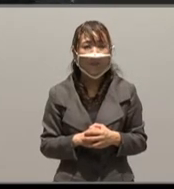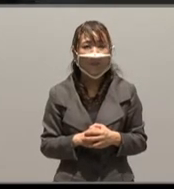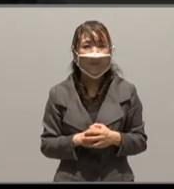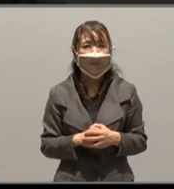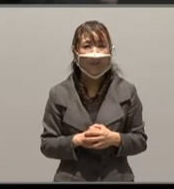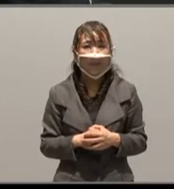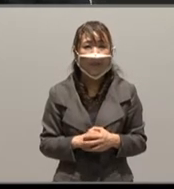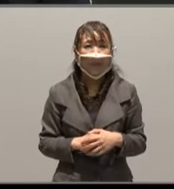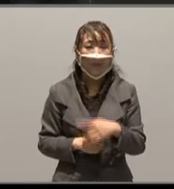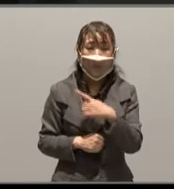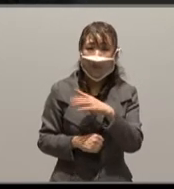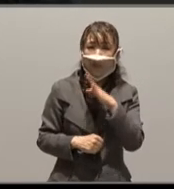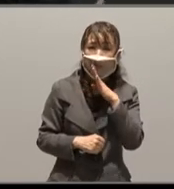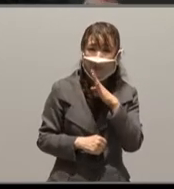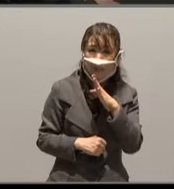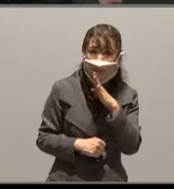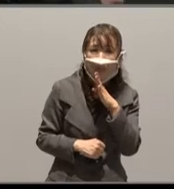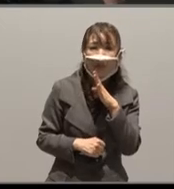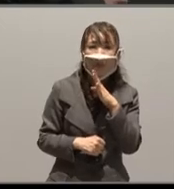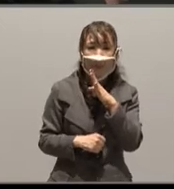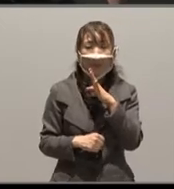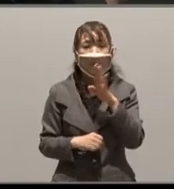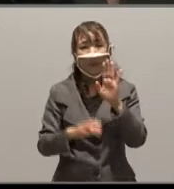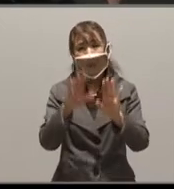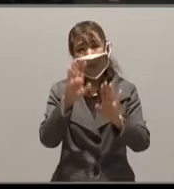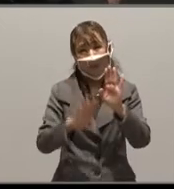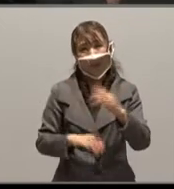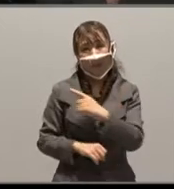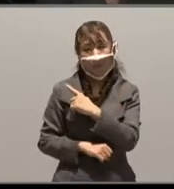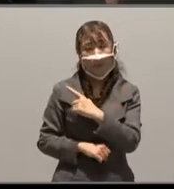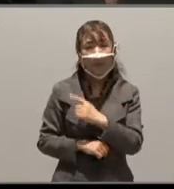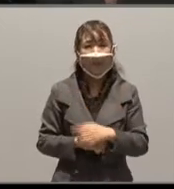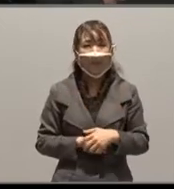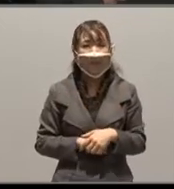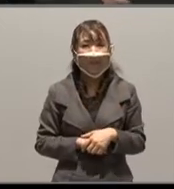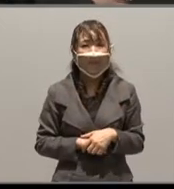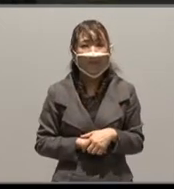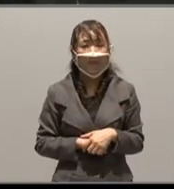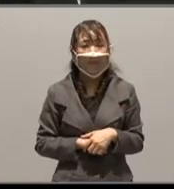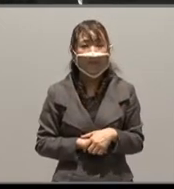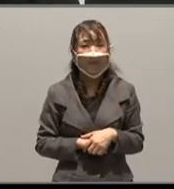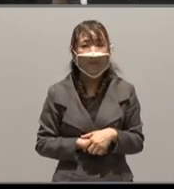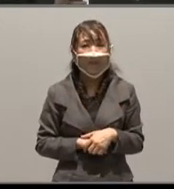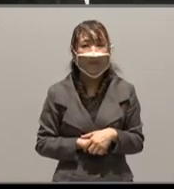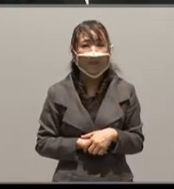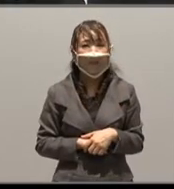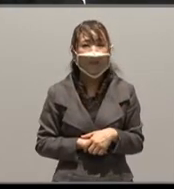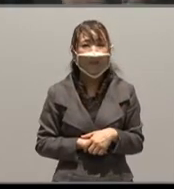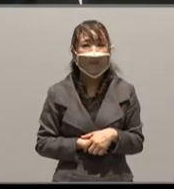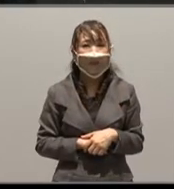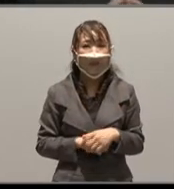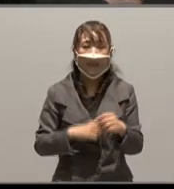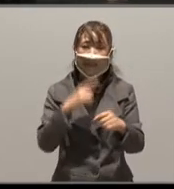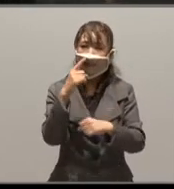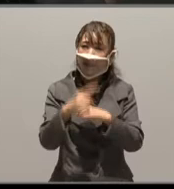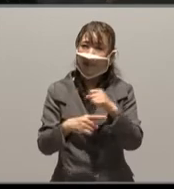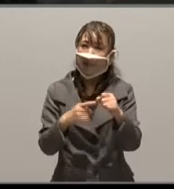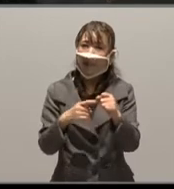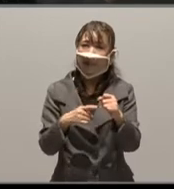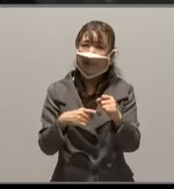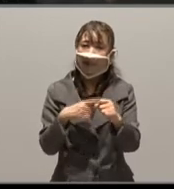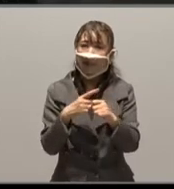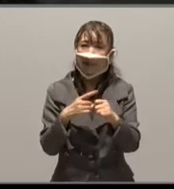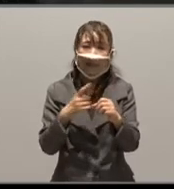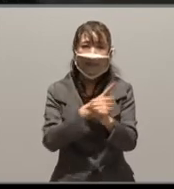This is indeed the data I obtained. So this is actual photographs during the activity. Because they are